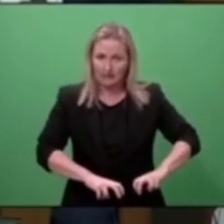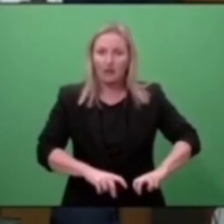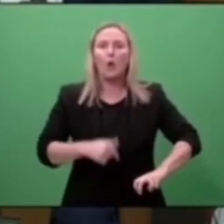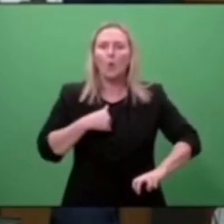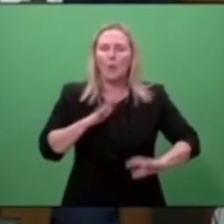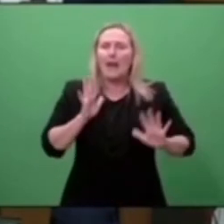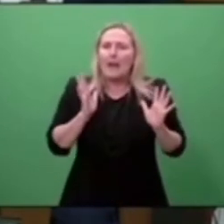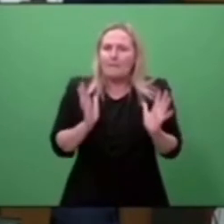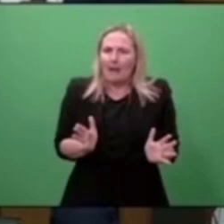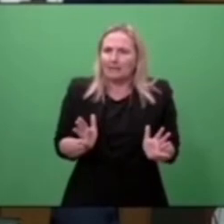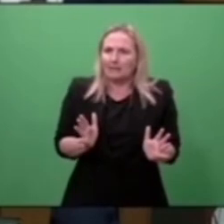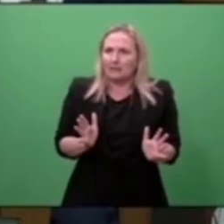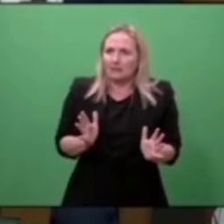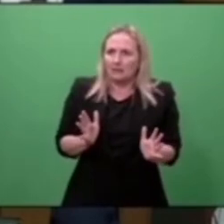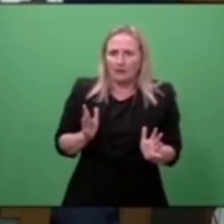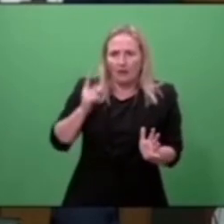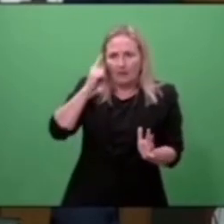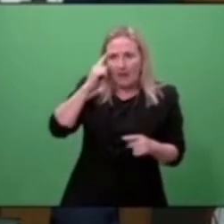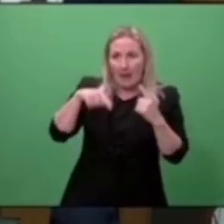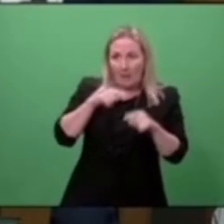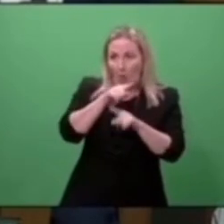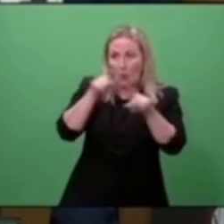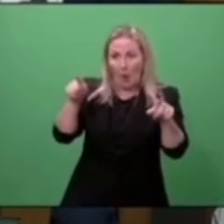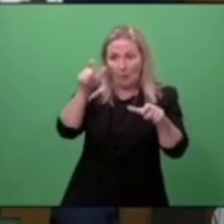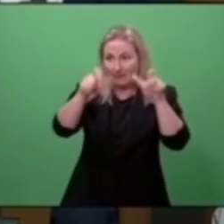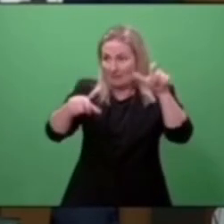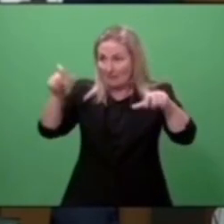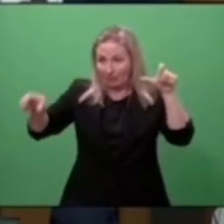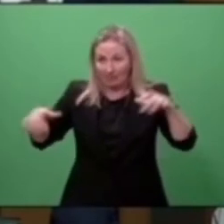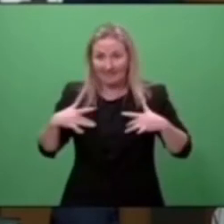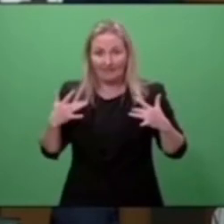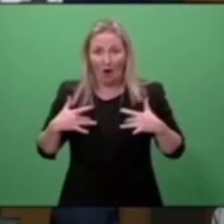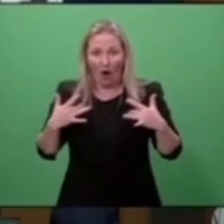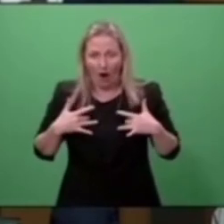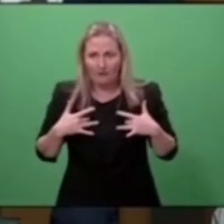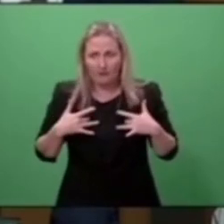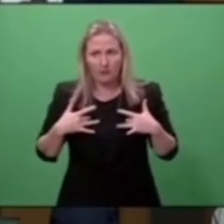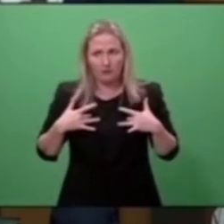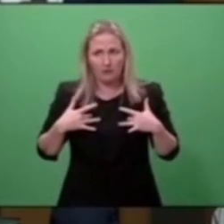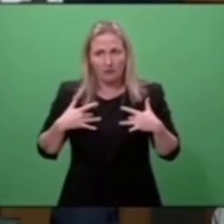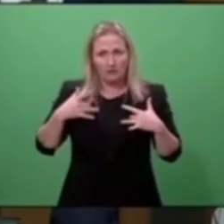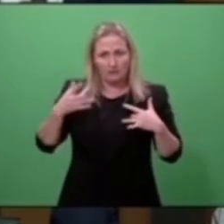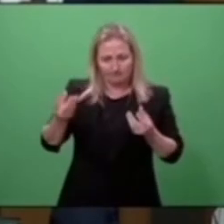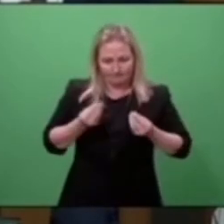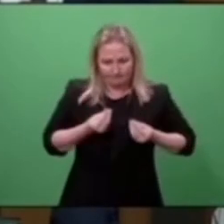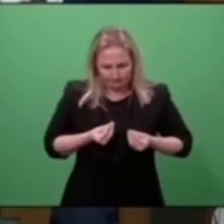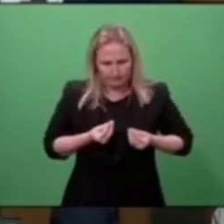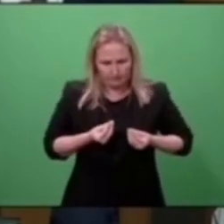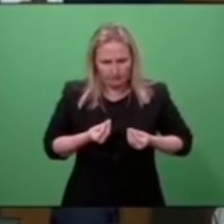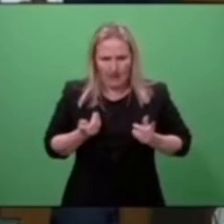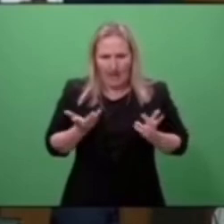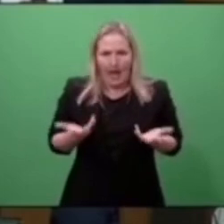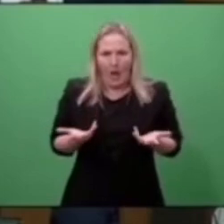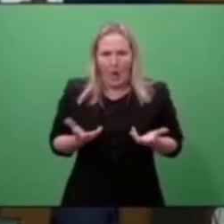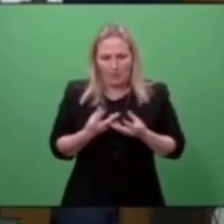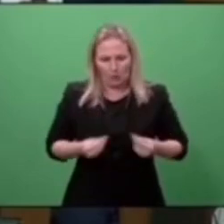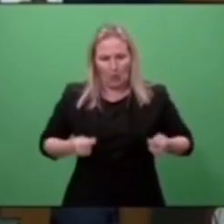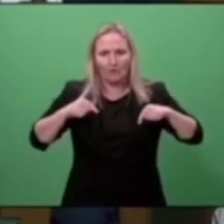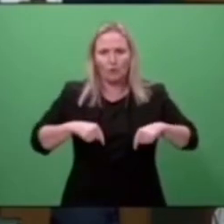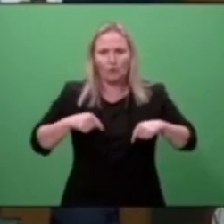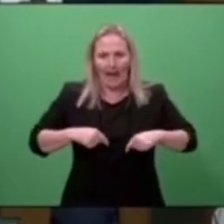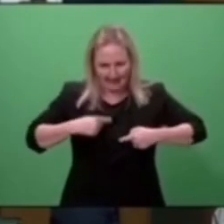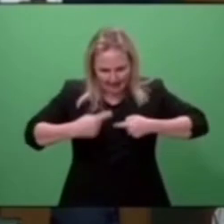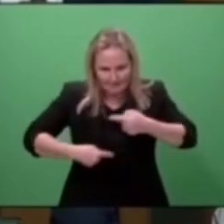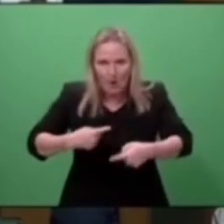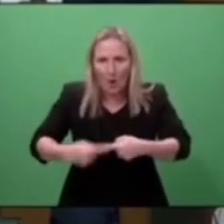the actions that we take today as we respond to contemporary challenges of today. Mr. Speaker, I